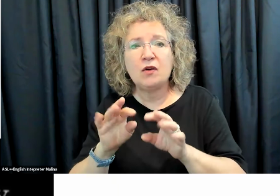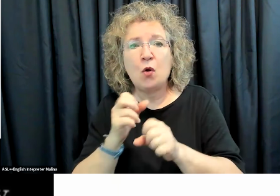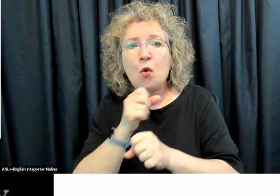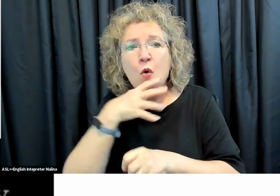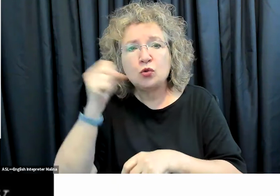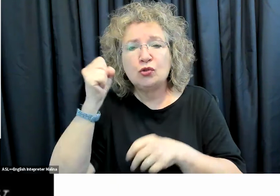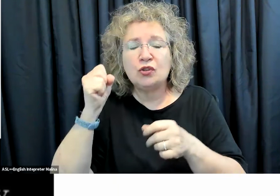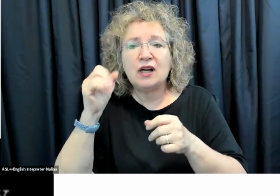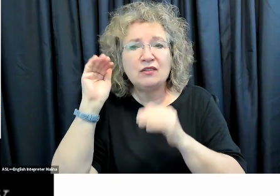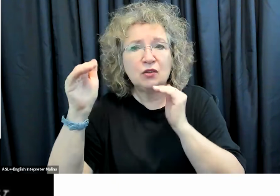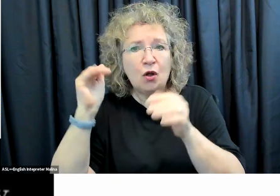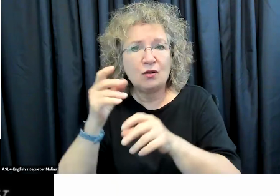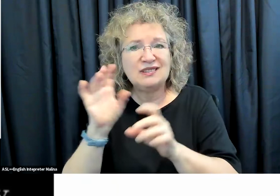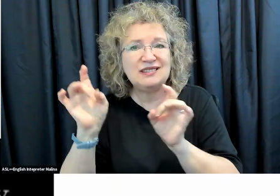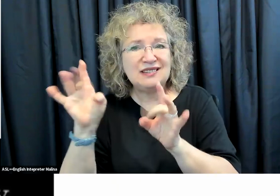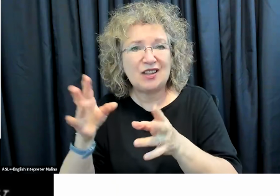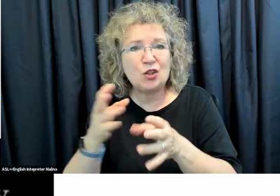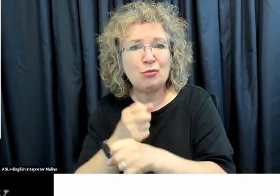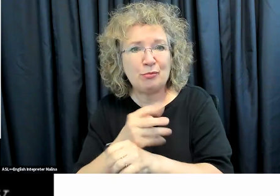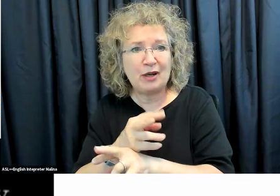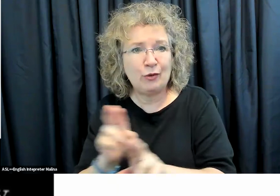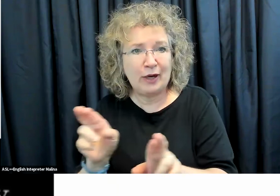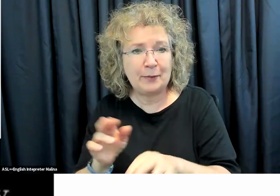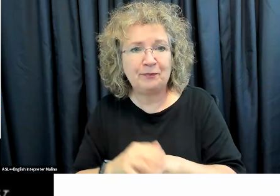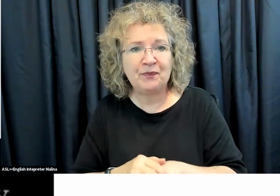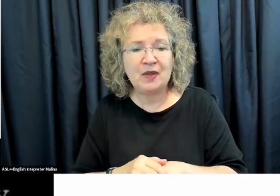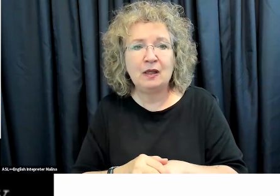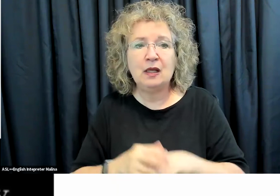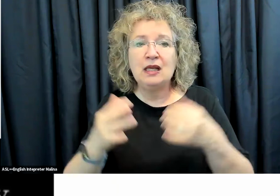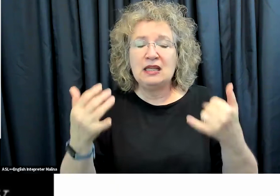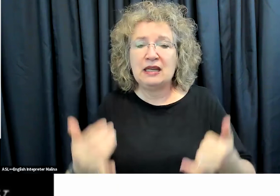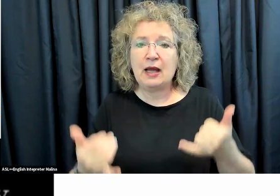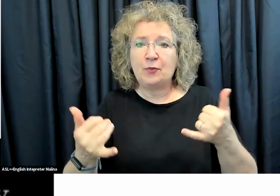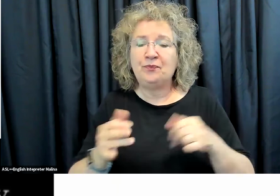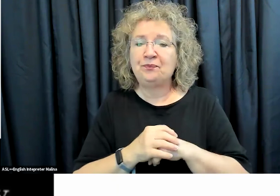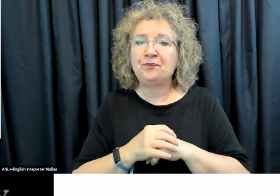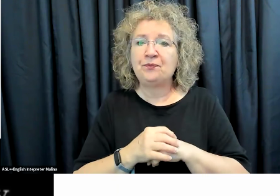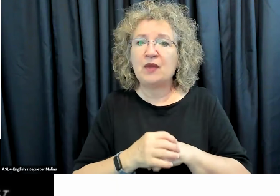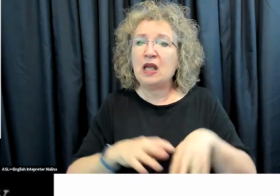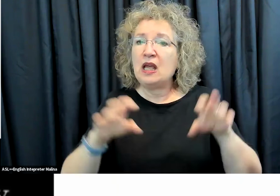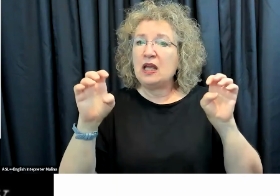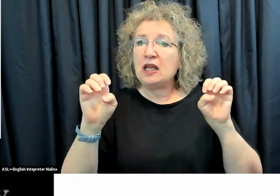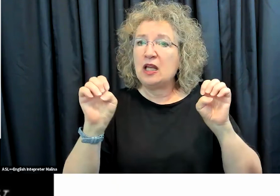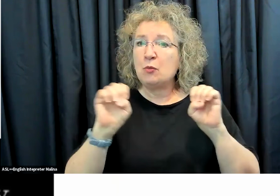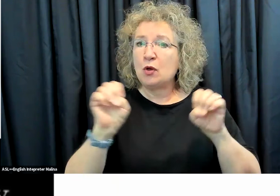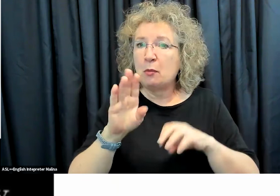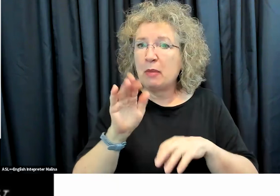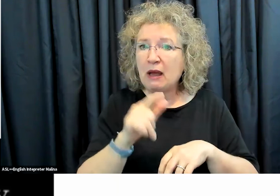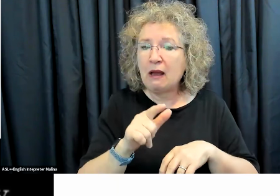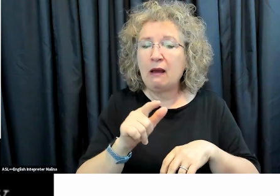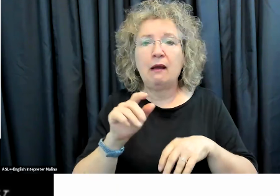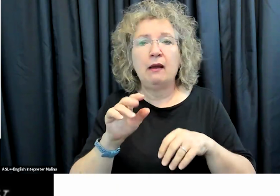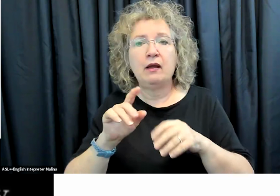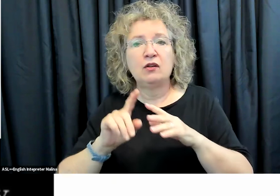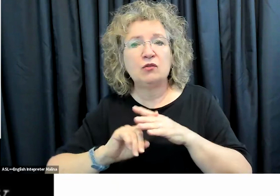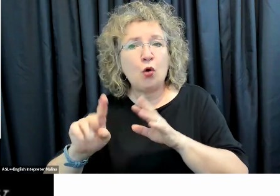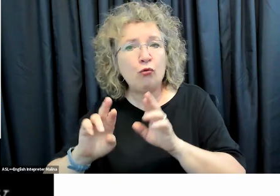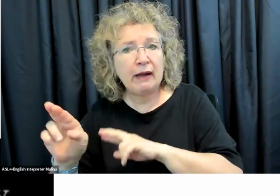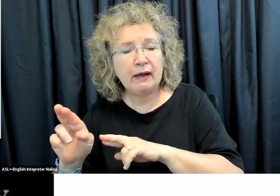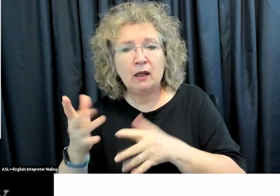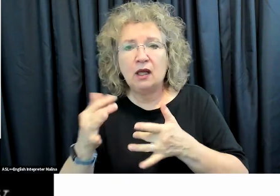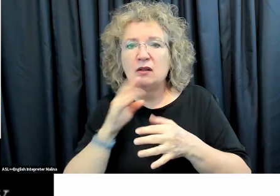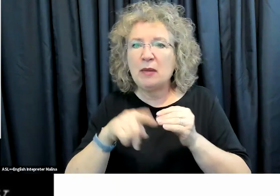talk about emergency preparedness and our go bags, we usually start, jumping into supplies like food, water, batteries.